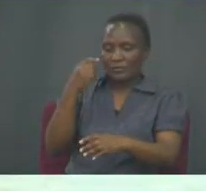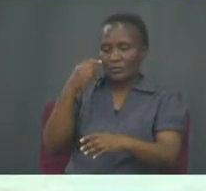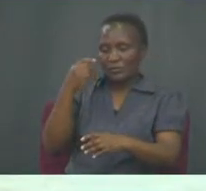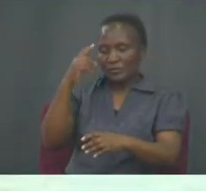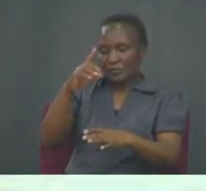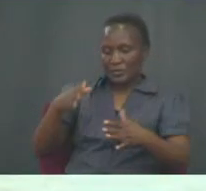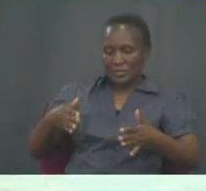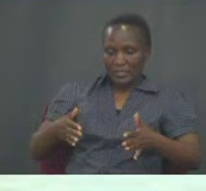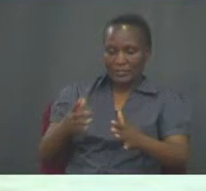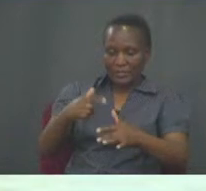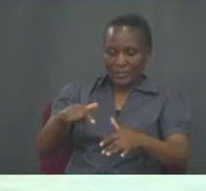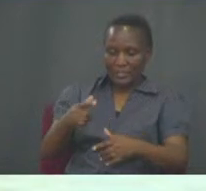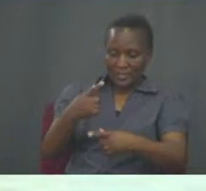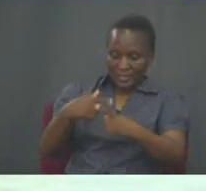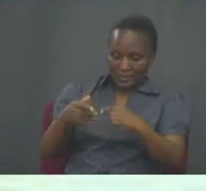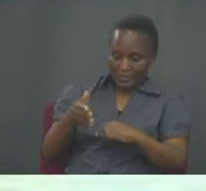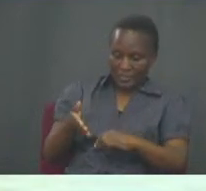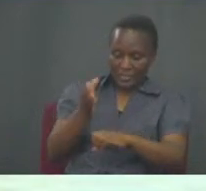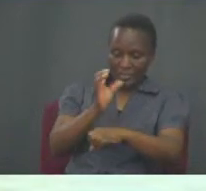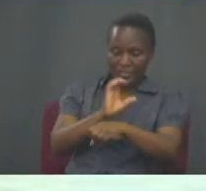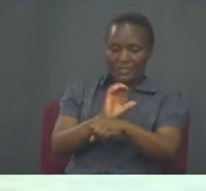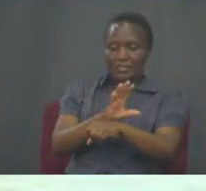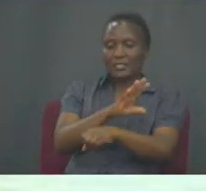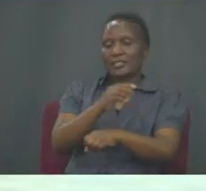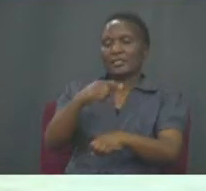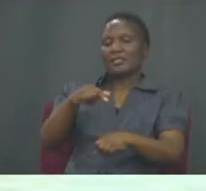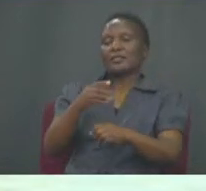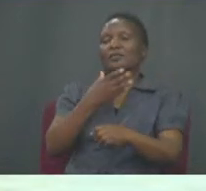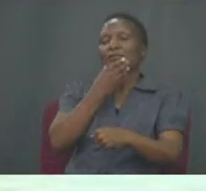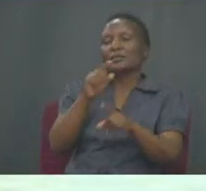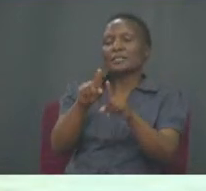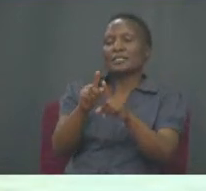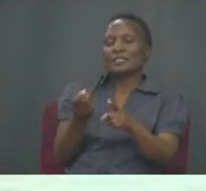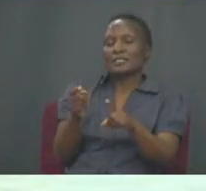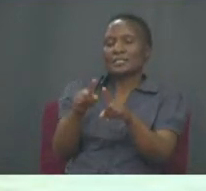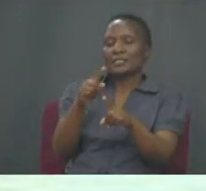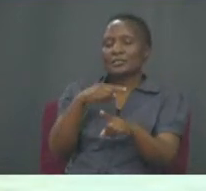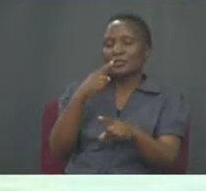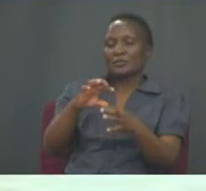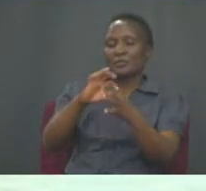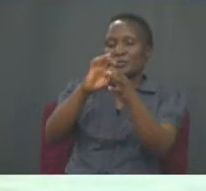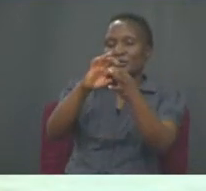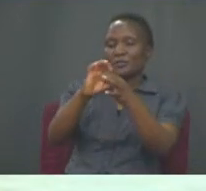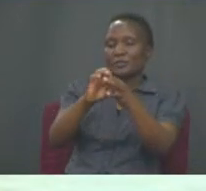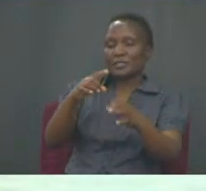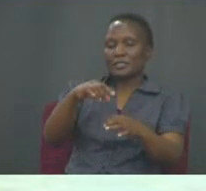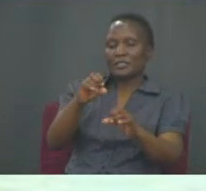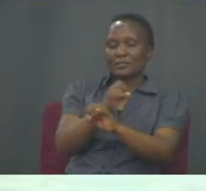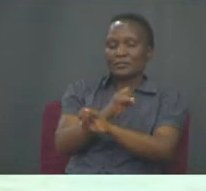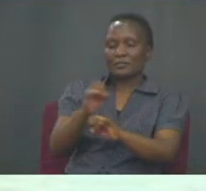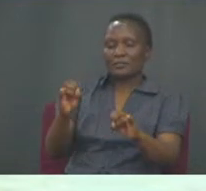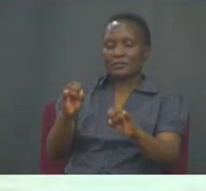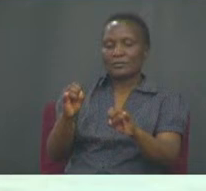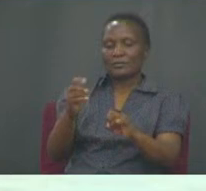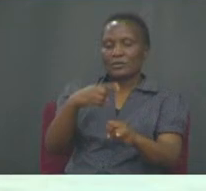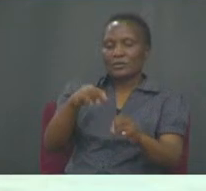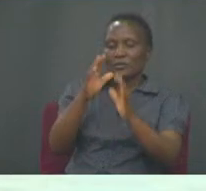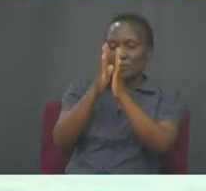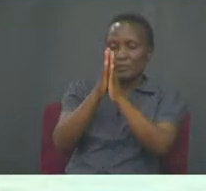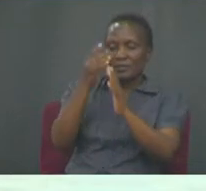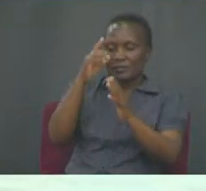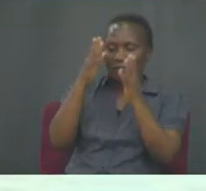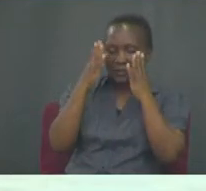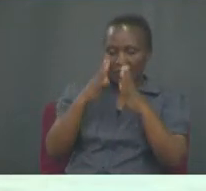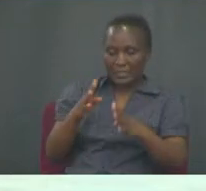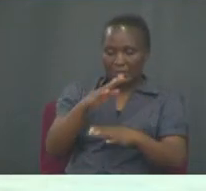it here, and our brothers and sisters who have joined us virtually. We pray for